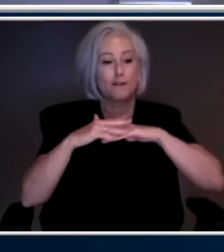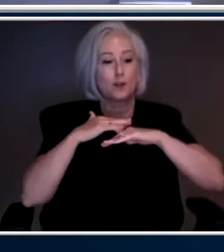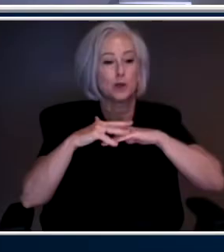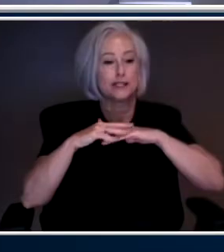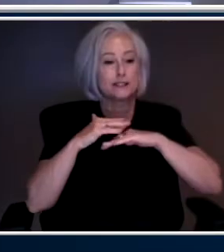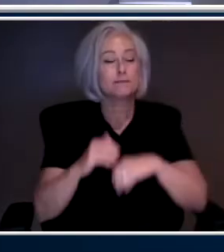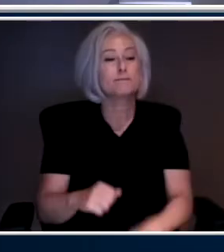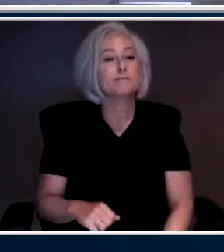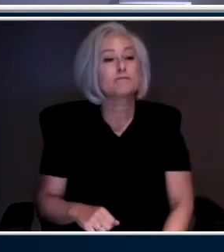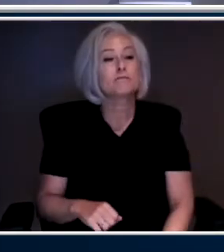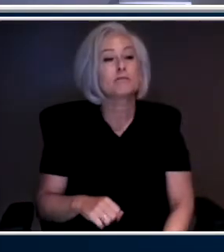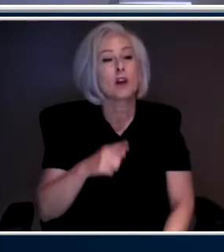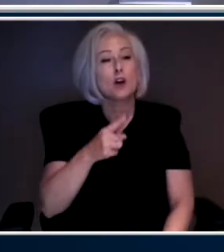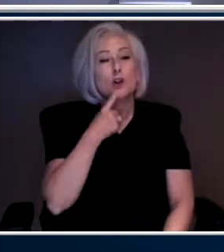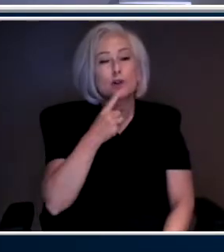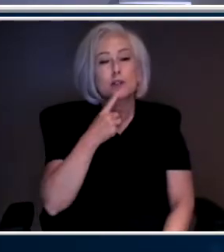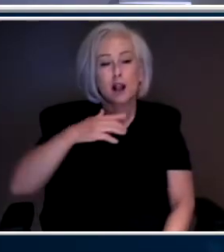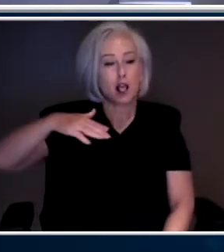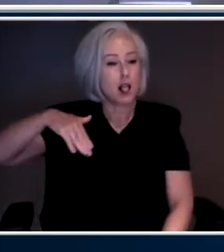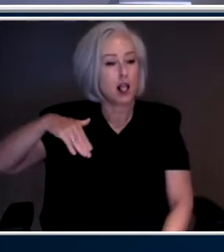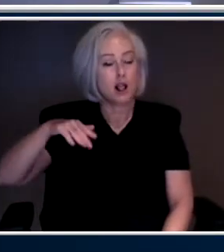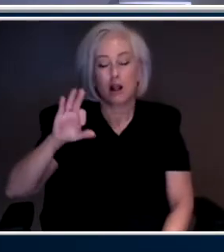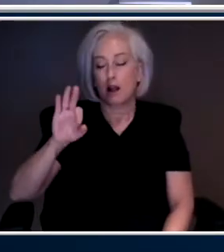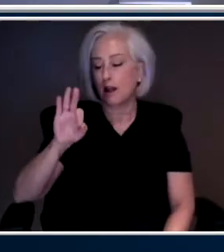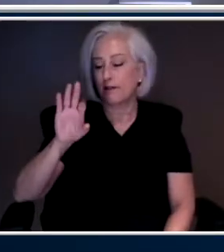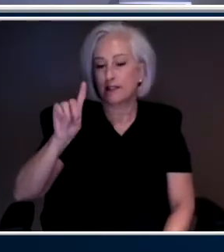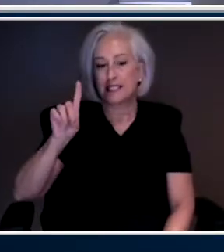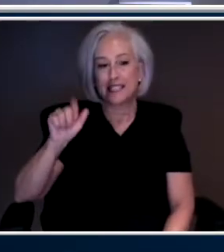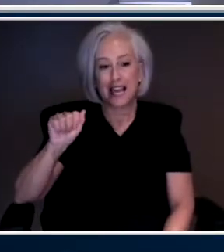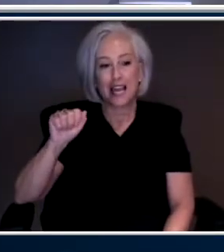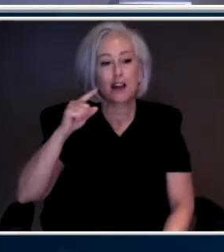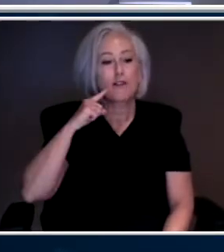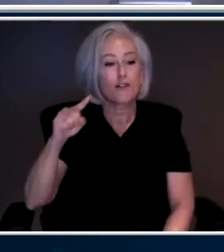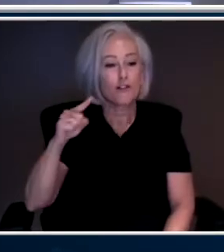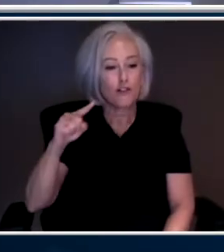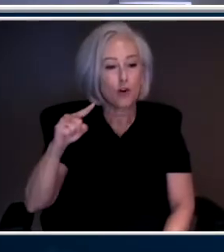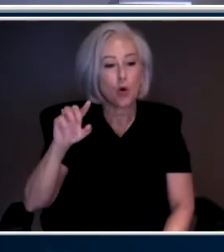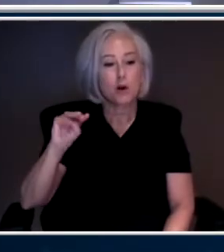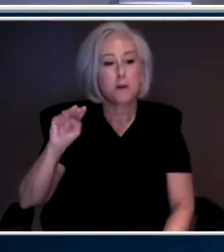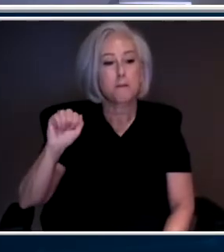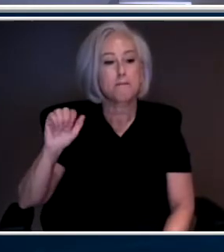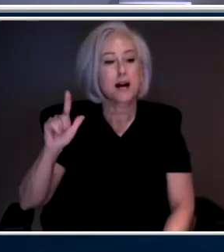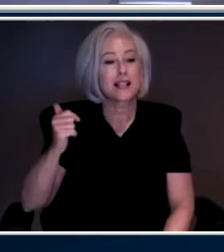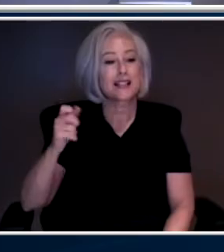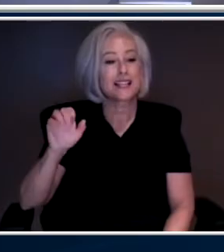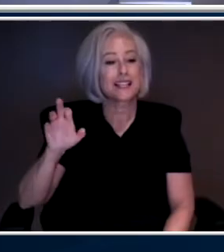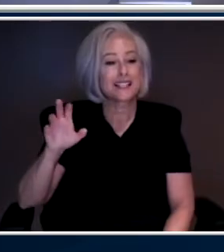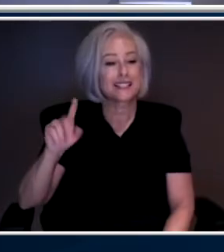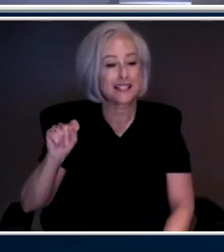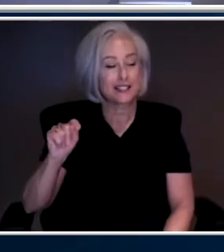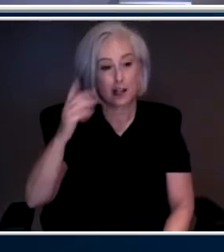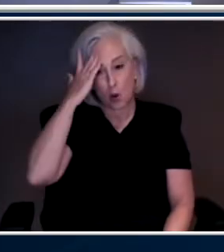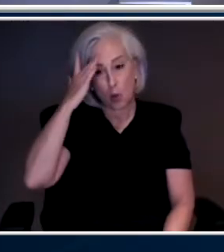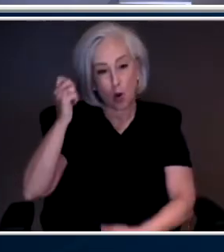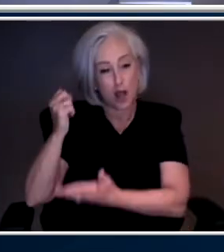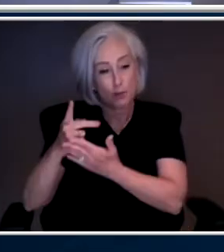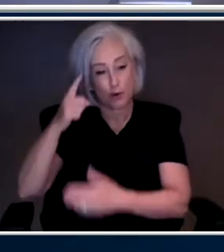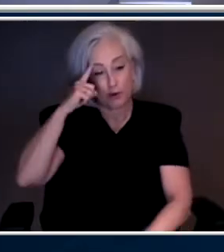this not being FDA approved for malignant lumps. Jeremy wants to know why it's approved for somebody like Sandy, but not for